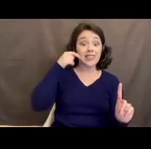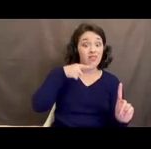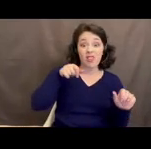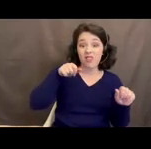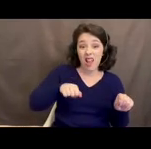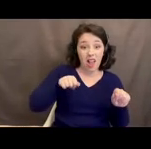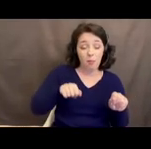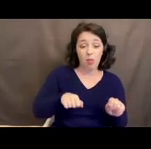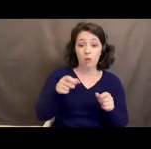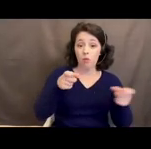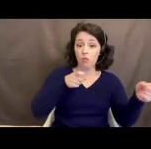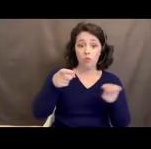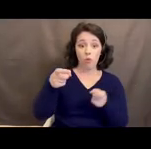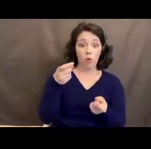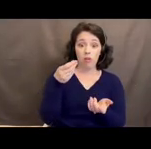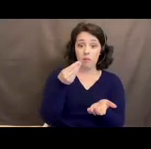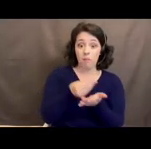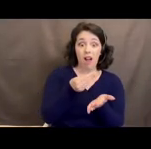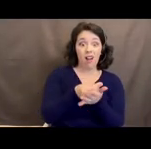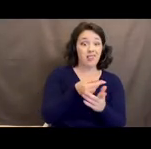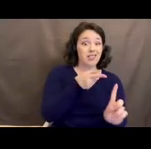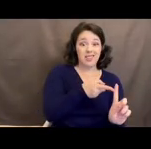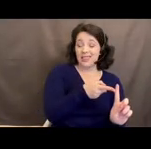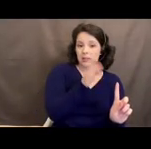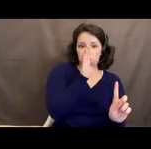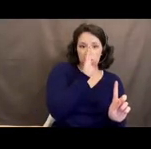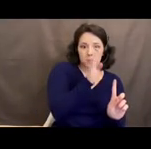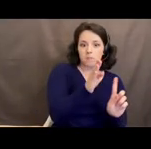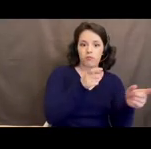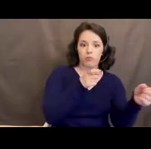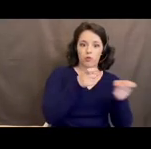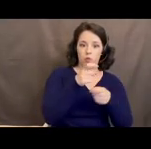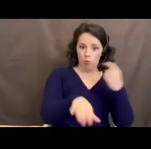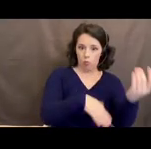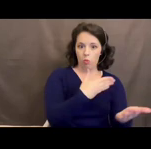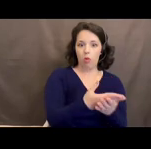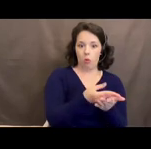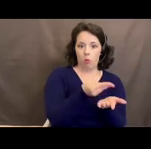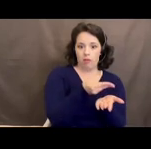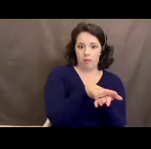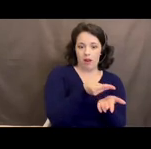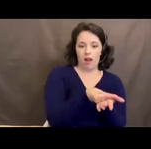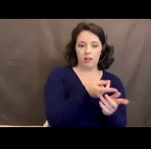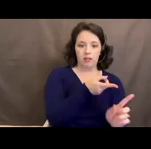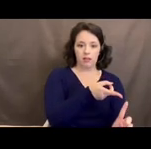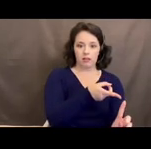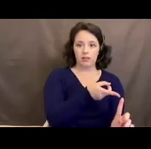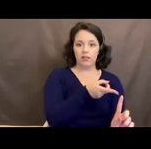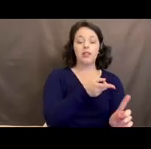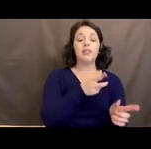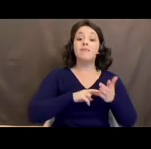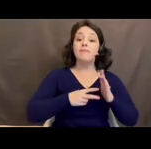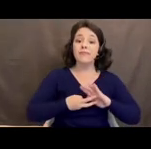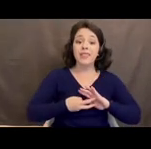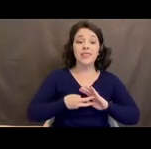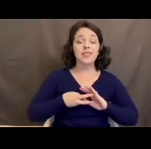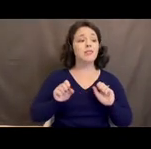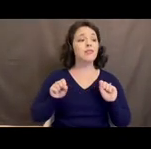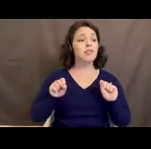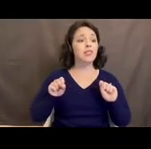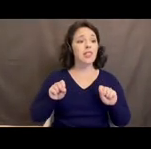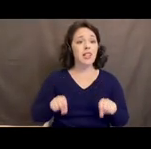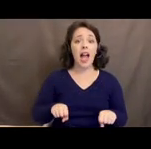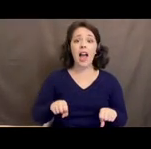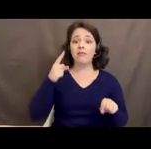So supported decision-making basically means that you're able to make choices while enlisting